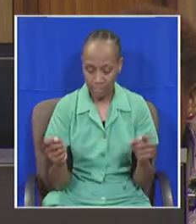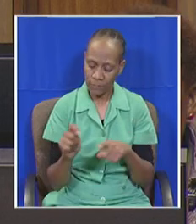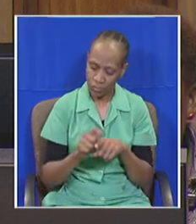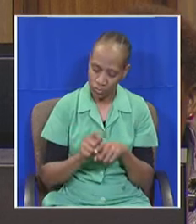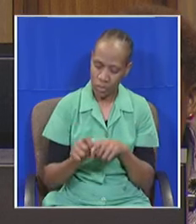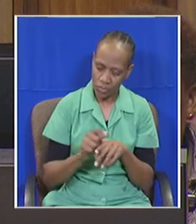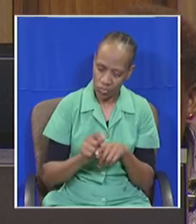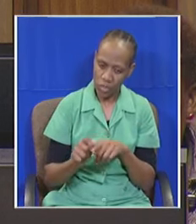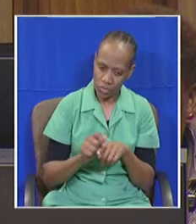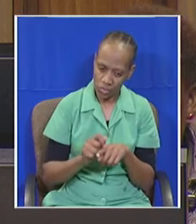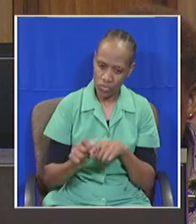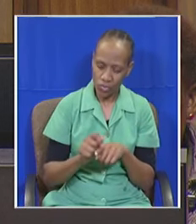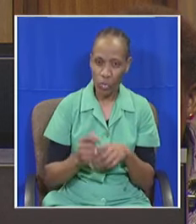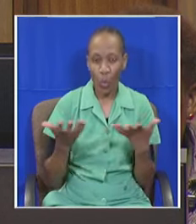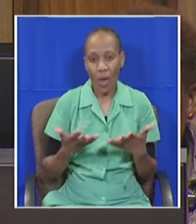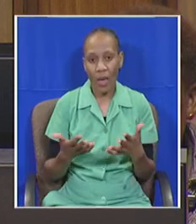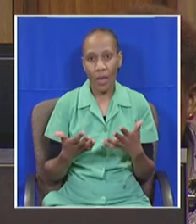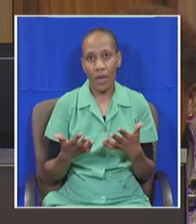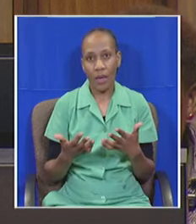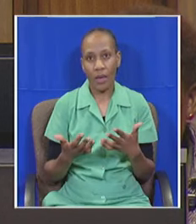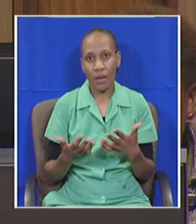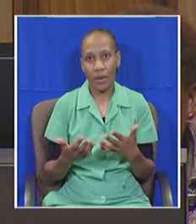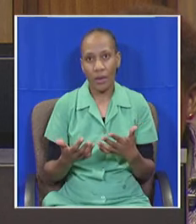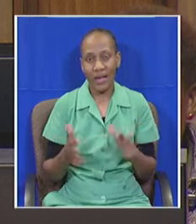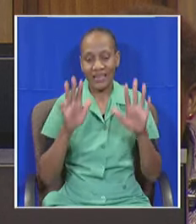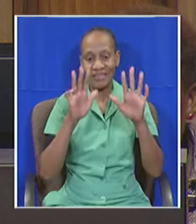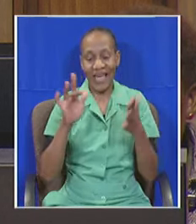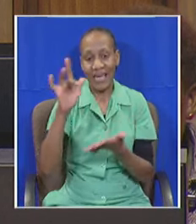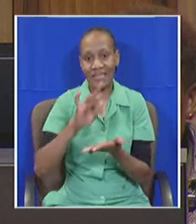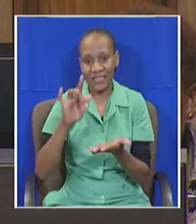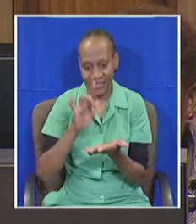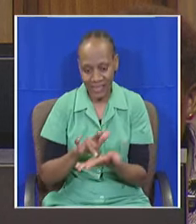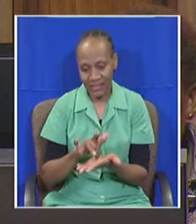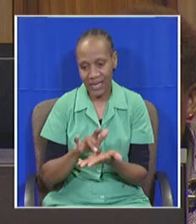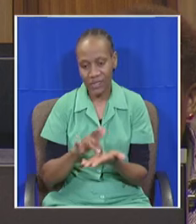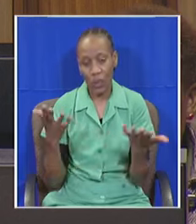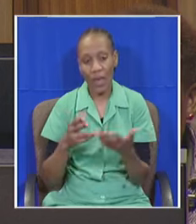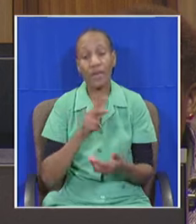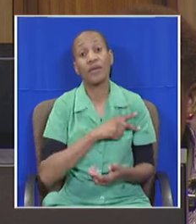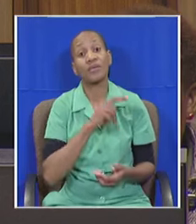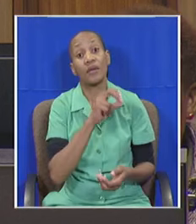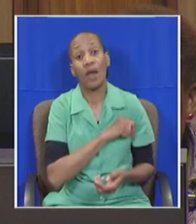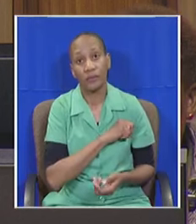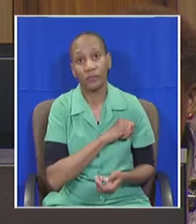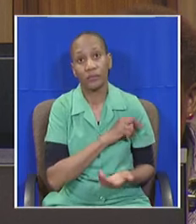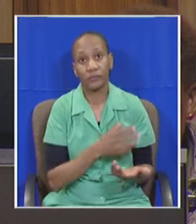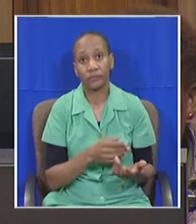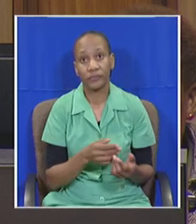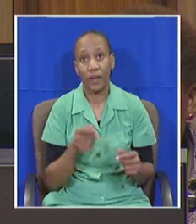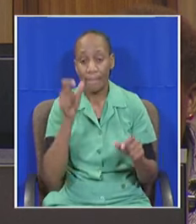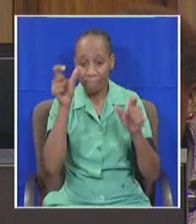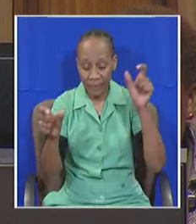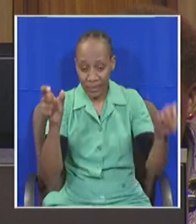trained at 9 student support centers across KZN. Learners in